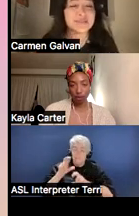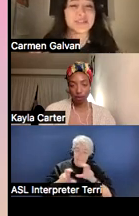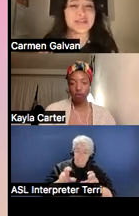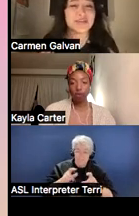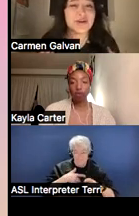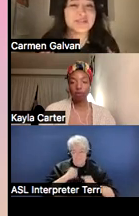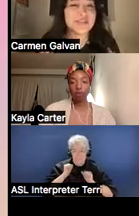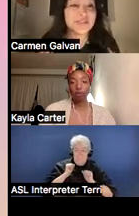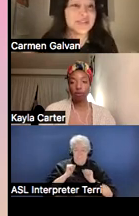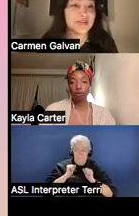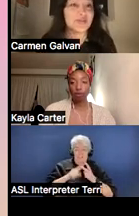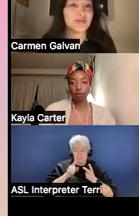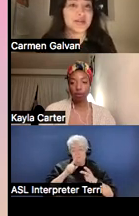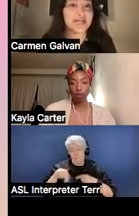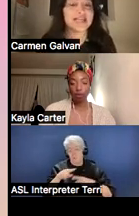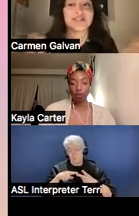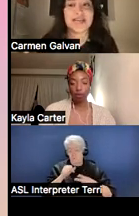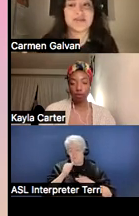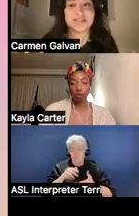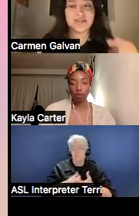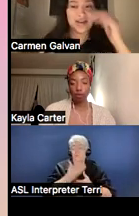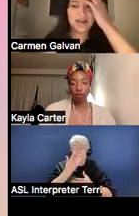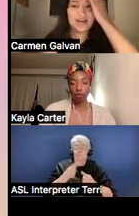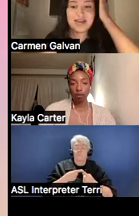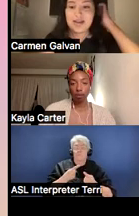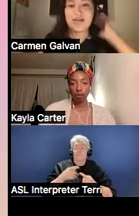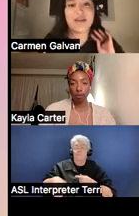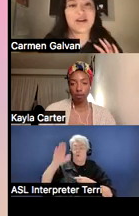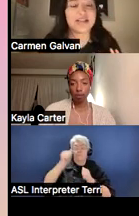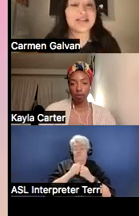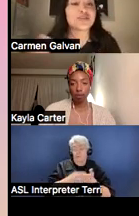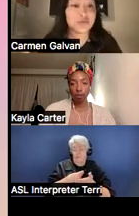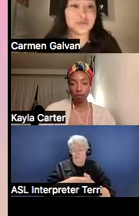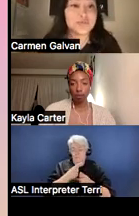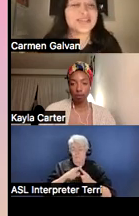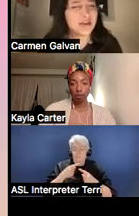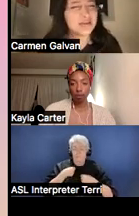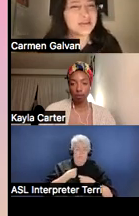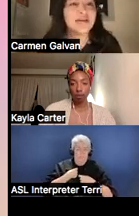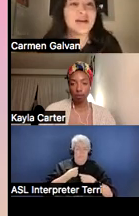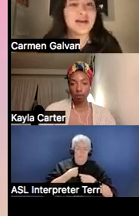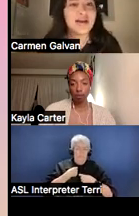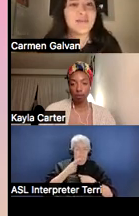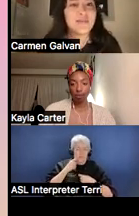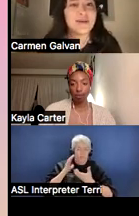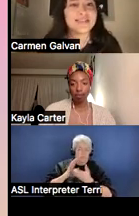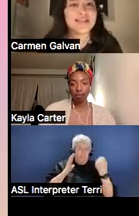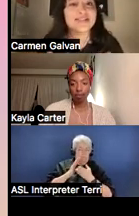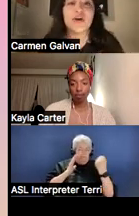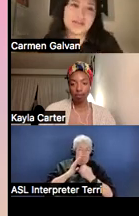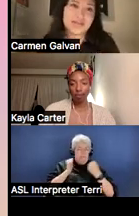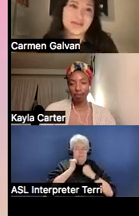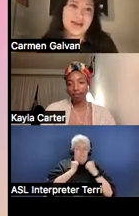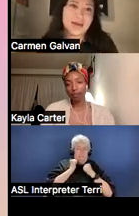icky, especially for those of us who didn't grow up with money. It just sounds very like Scrooge McDuck, but